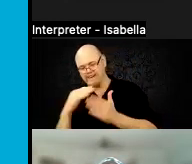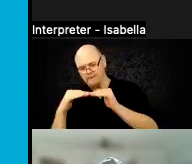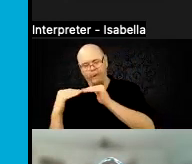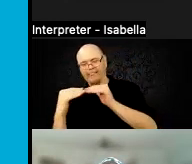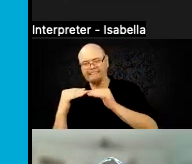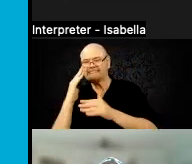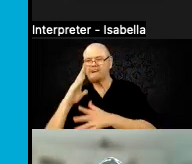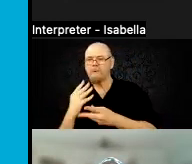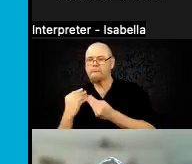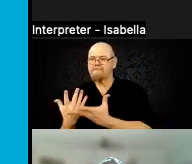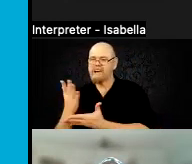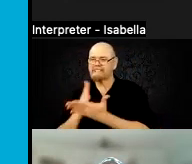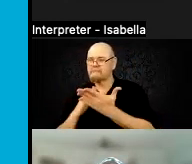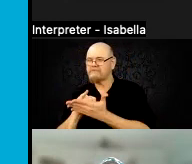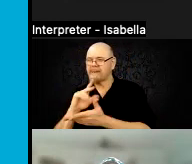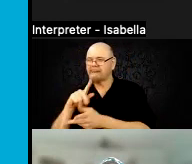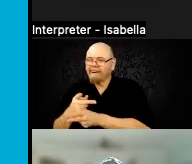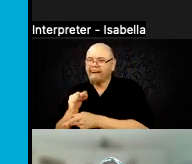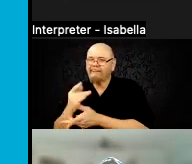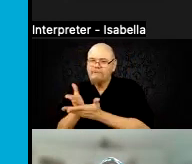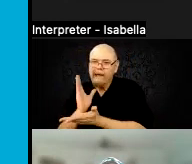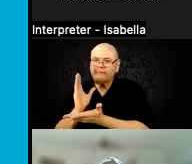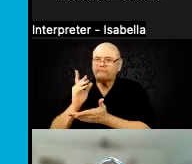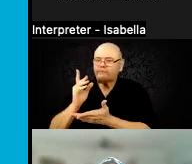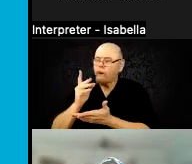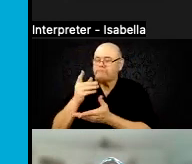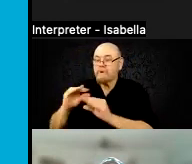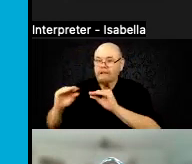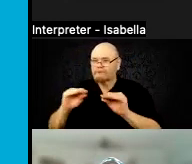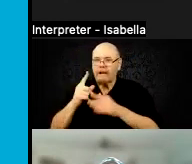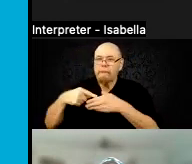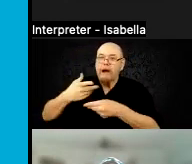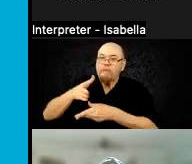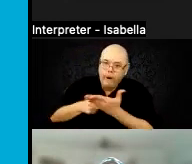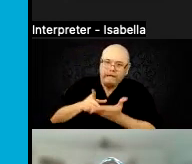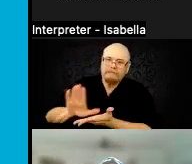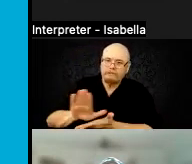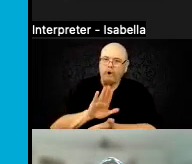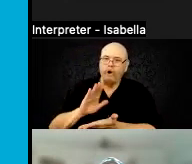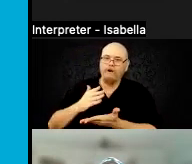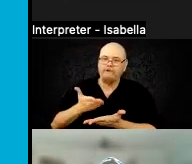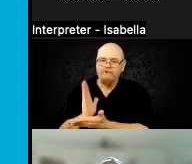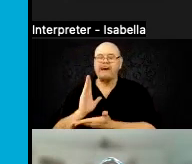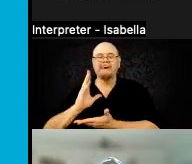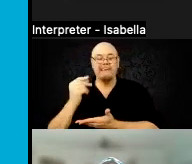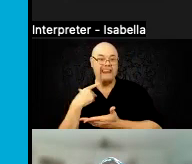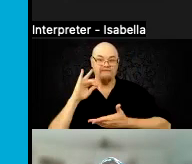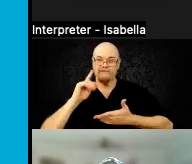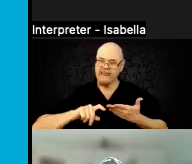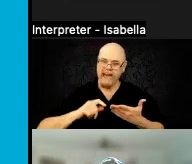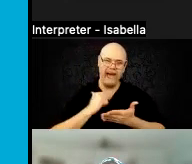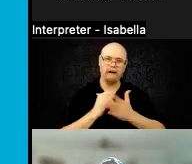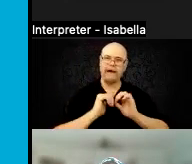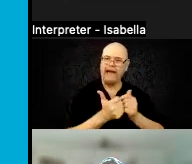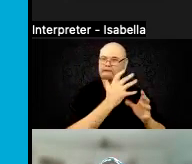school, or kind of what you can do and you're thinking you need help from somebody. But some things that you could do is you can request